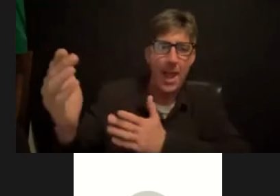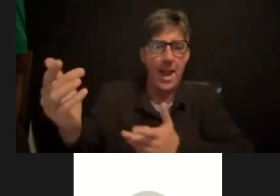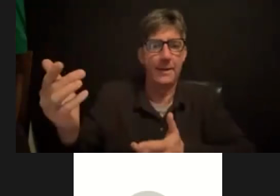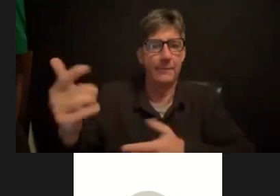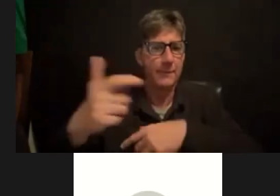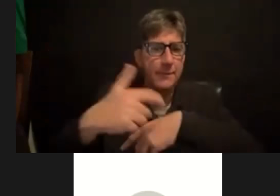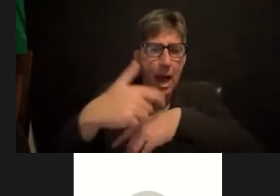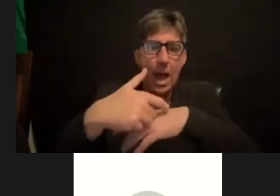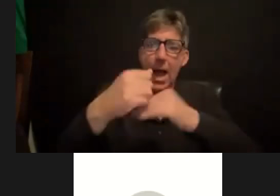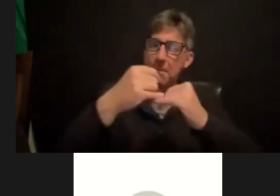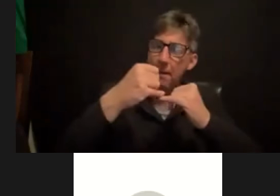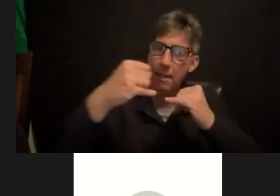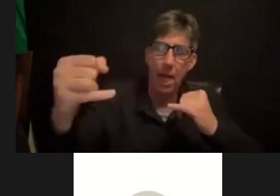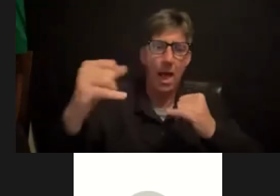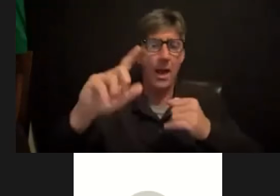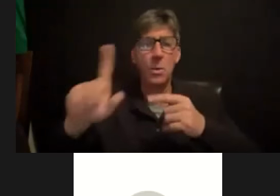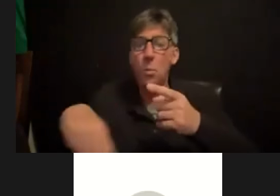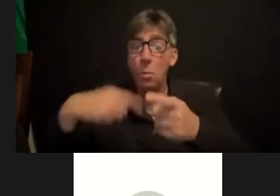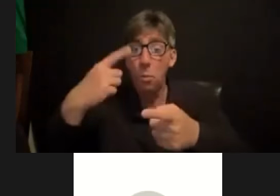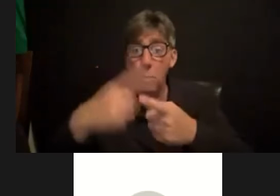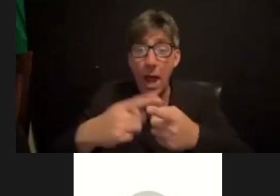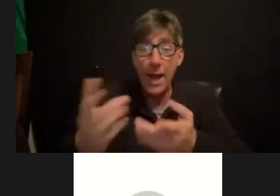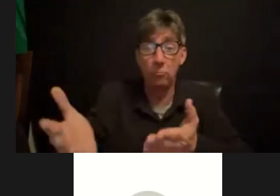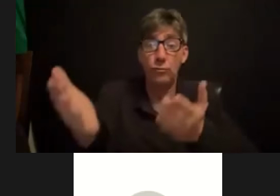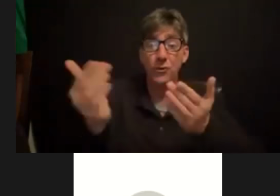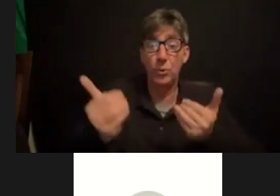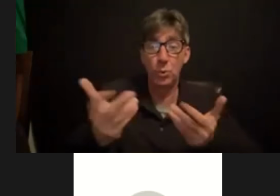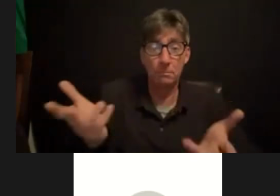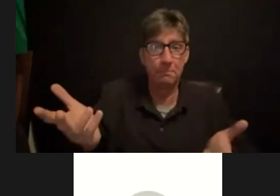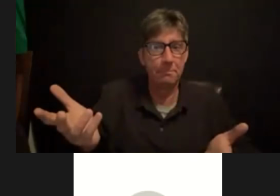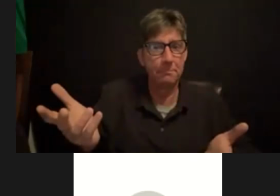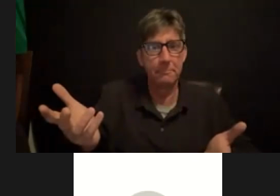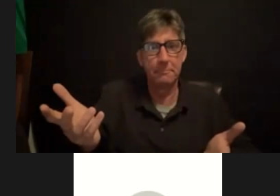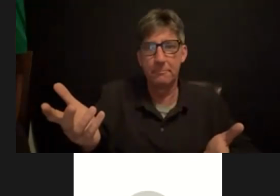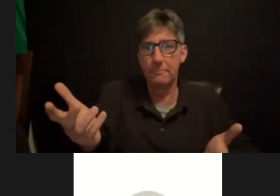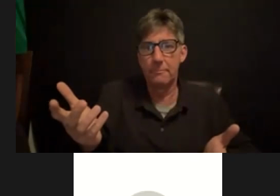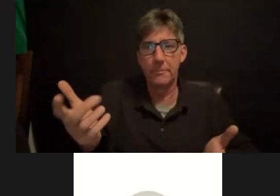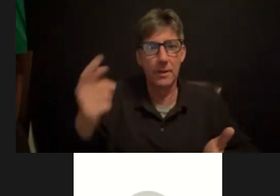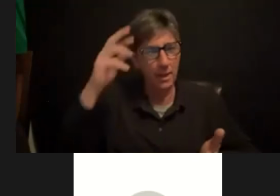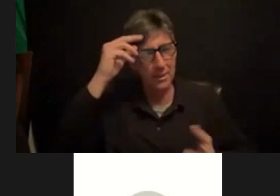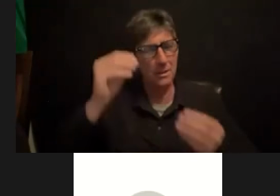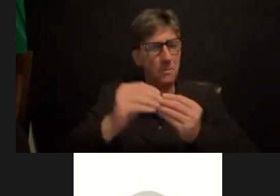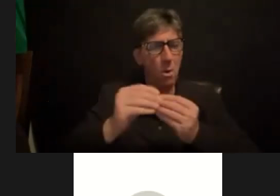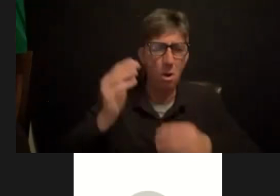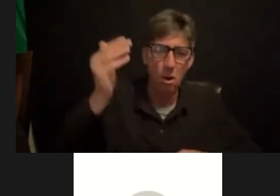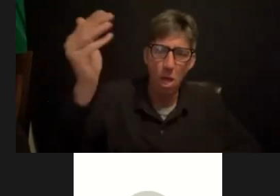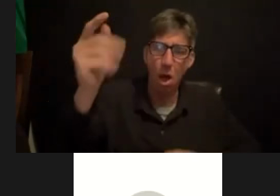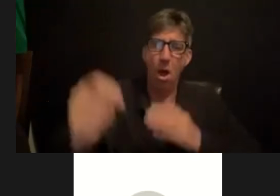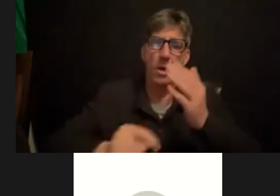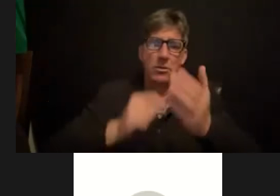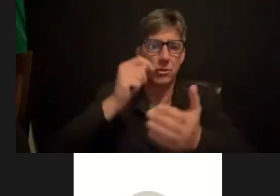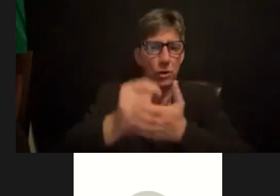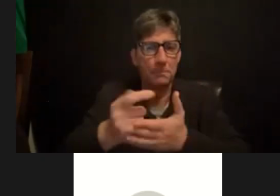timeline in terms of like when services could resume, or kind of thinking about more long-term the processes of advocating and